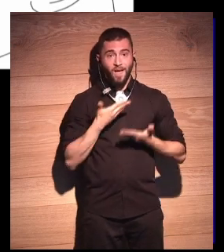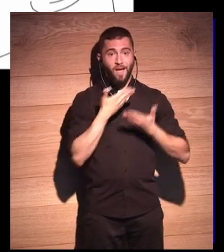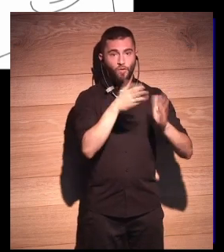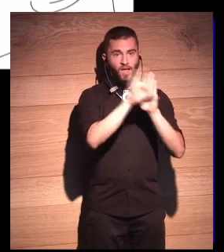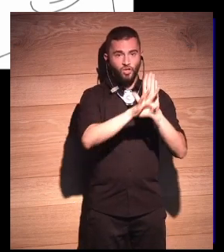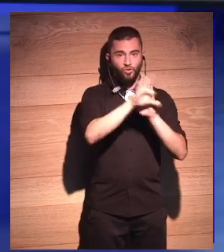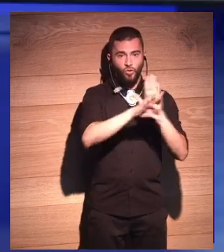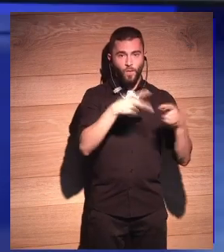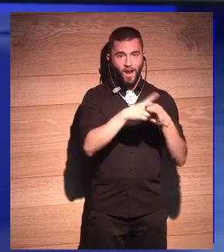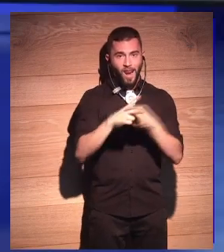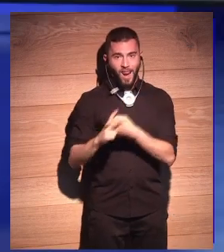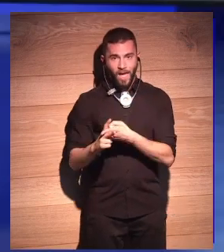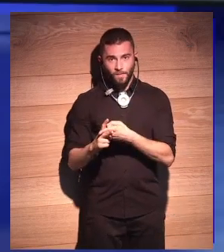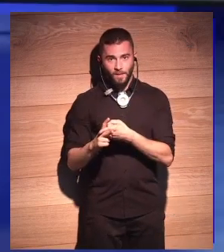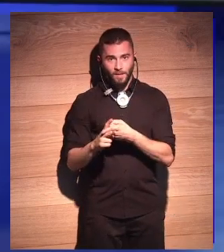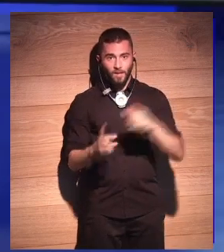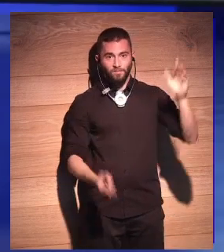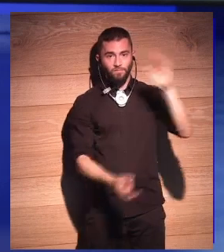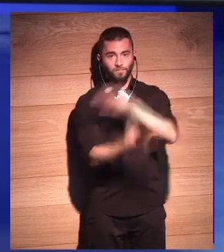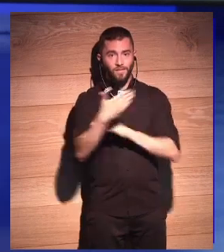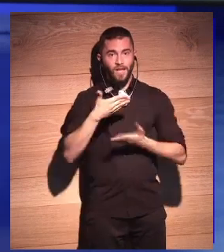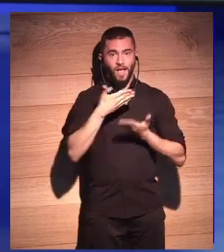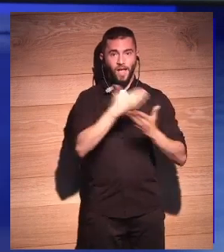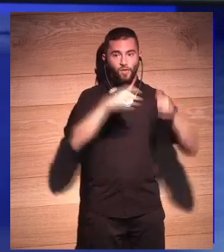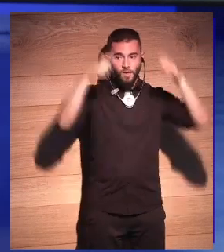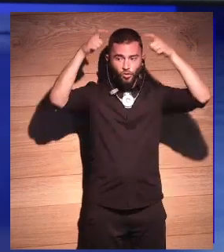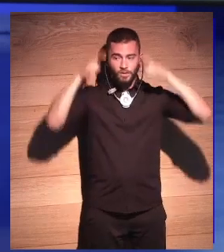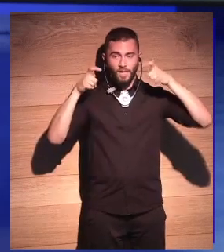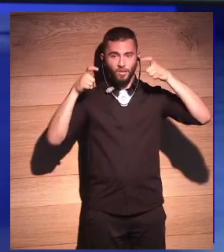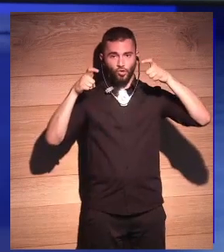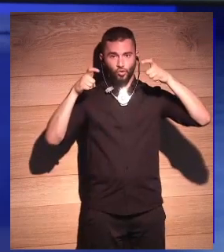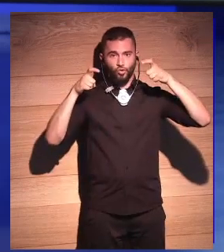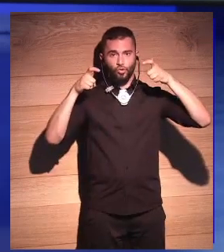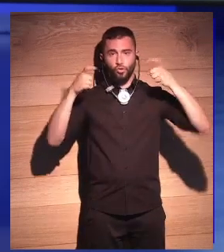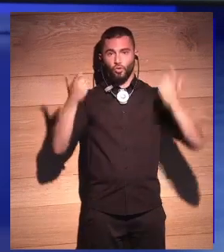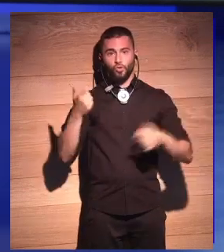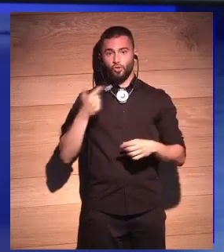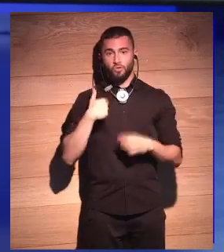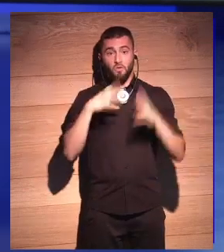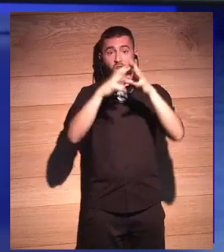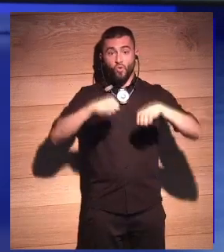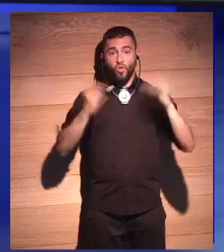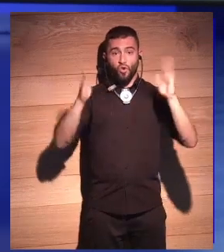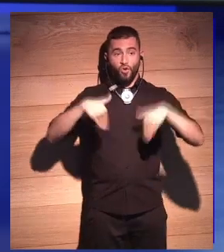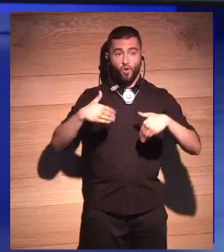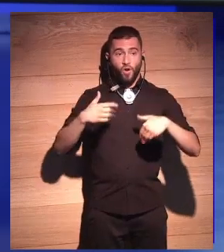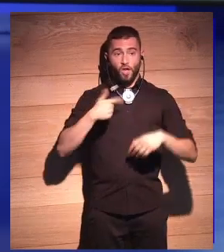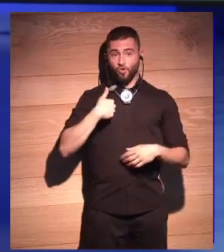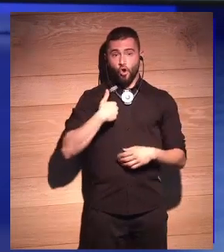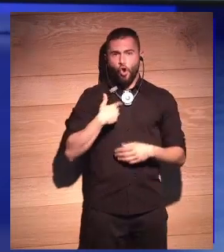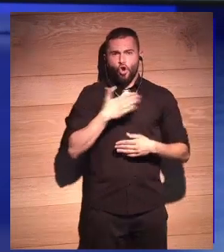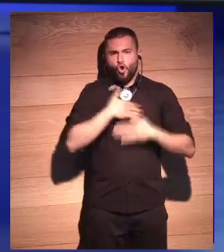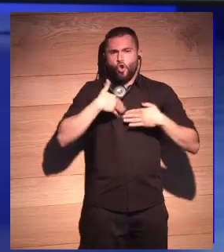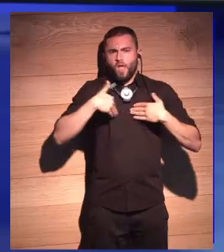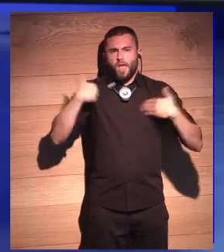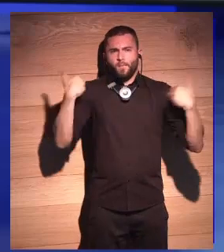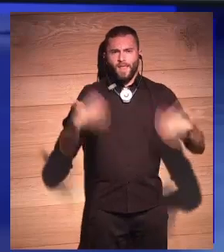a headset. I don't have an NDA with them, so I can say what I like. But I reckon 2 to 3